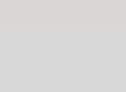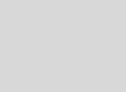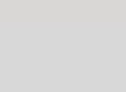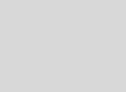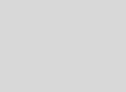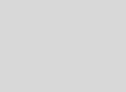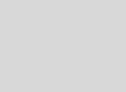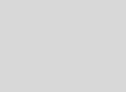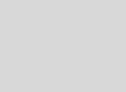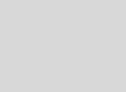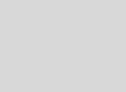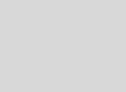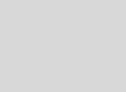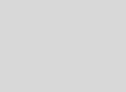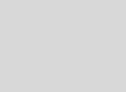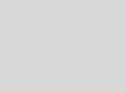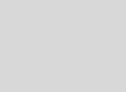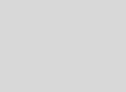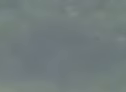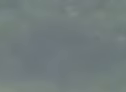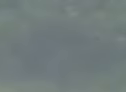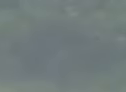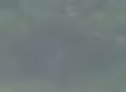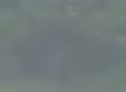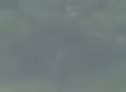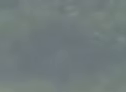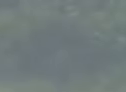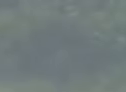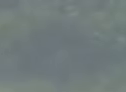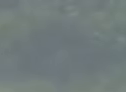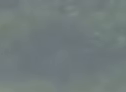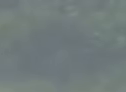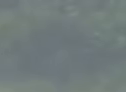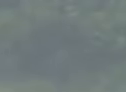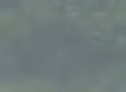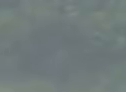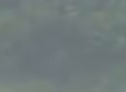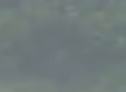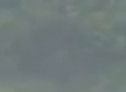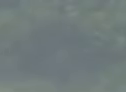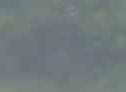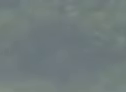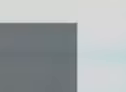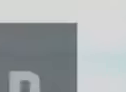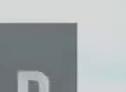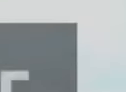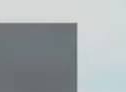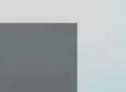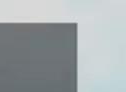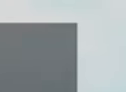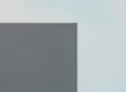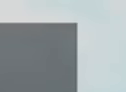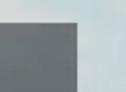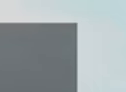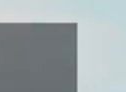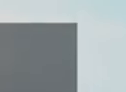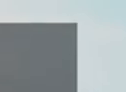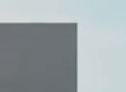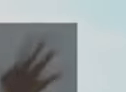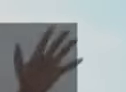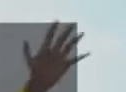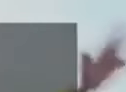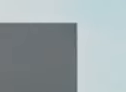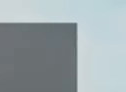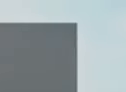don't socialize with people you don't live with. When you're going to buy your food by the food vendors, make sure that they have the